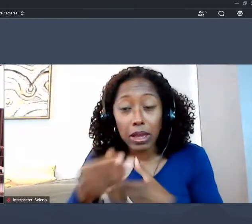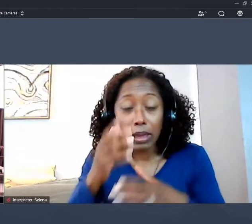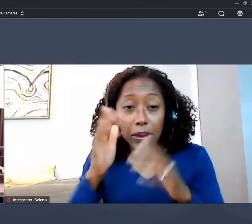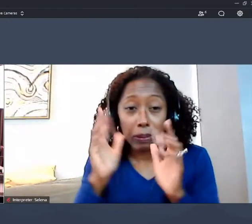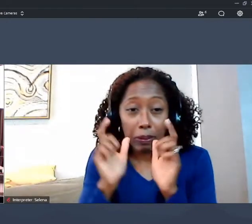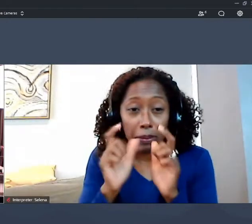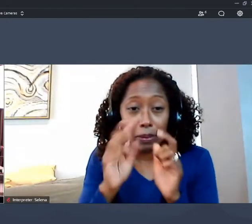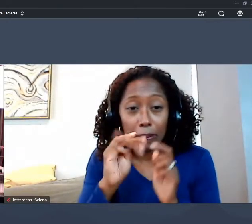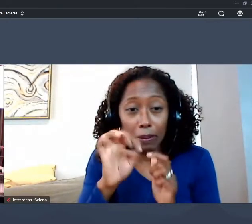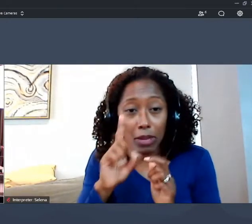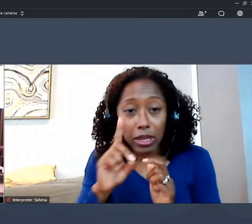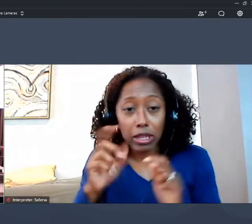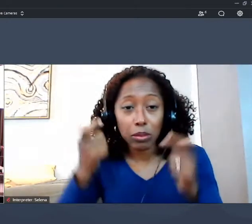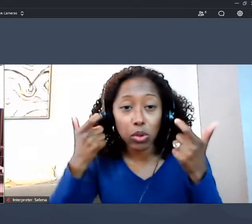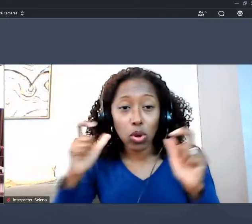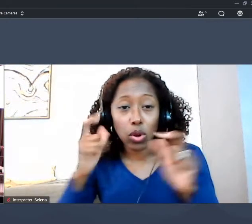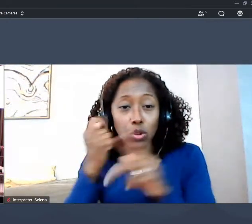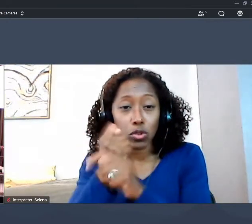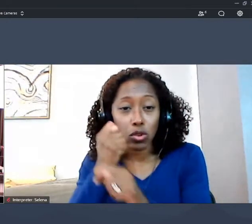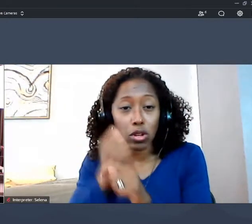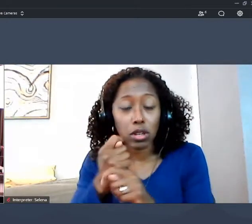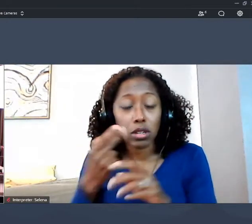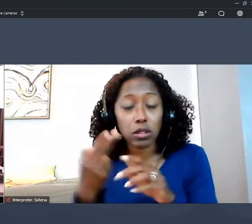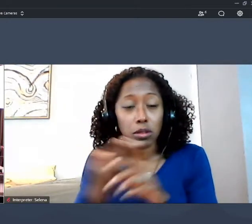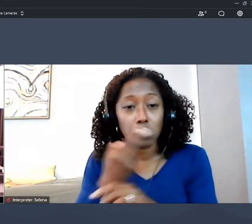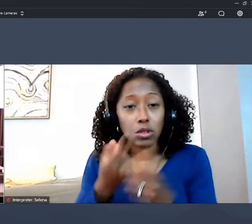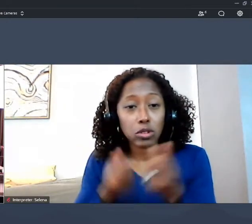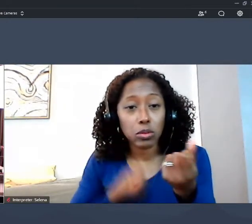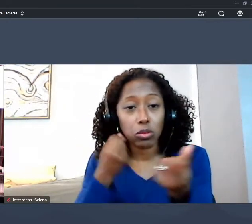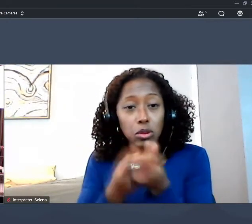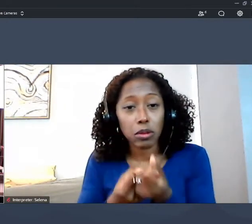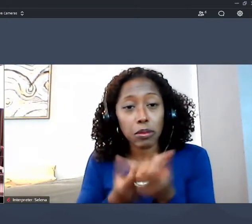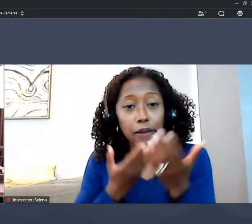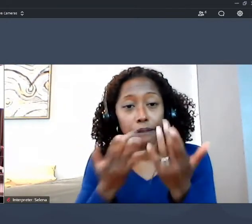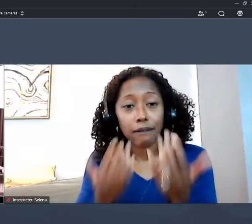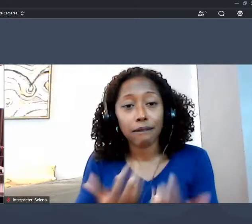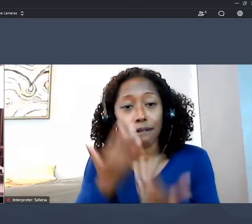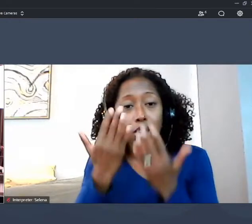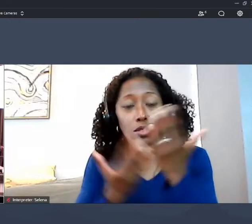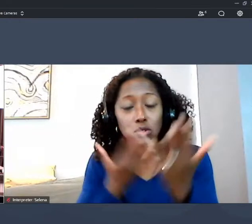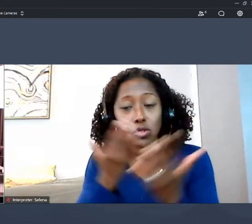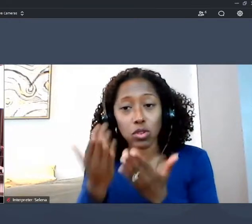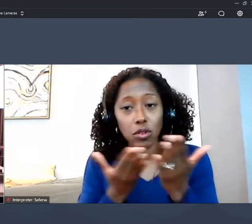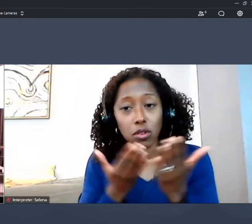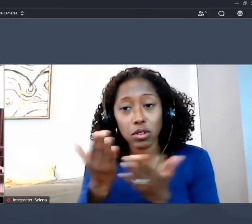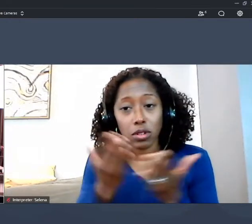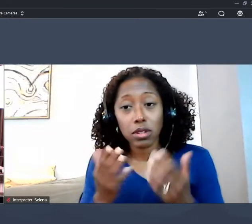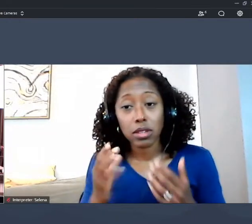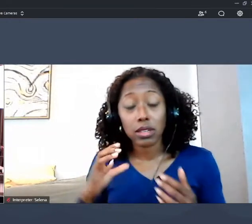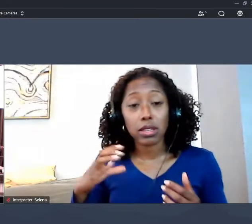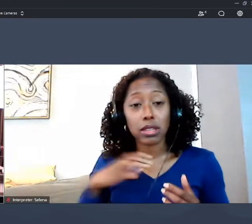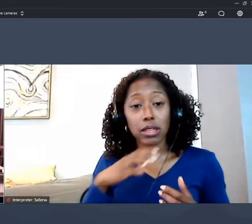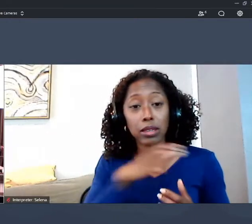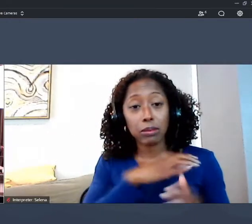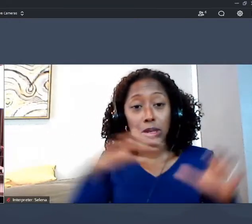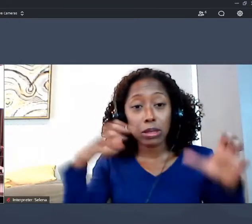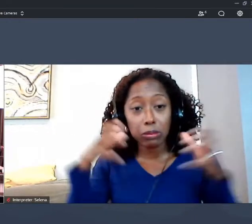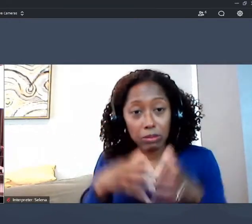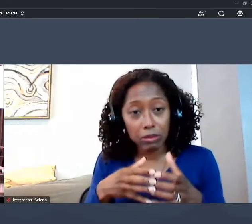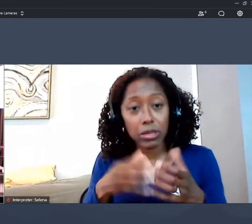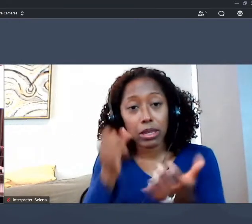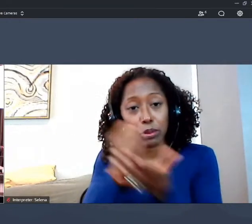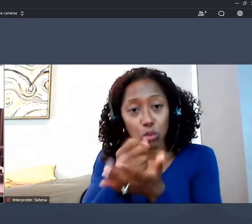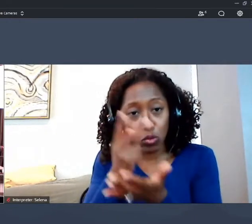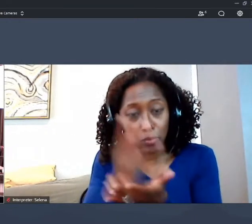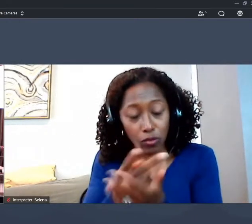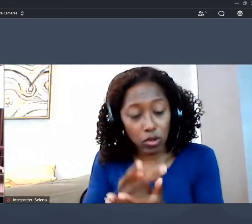sponsored by Fire Services. Thank you very much, Councilman Warren. The committee met and recommended approval, and I so move. Been moved by Councilman